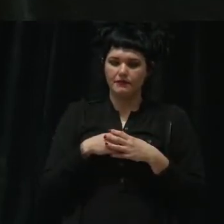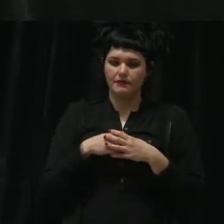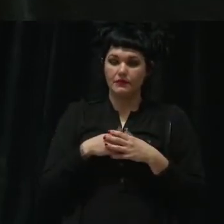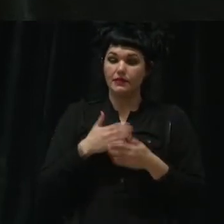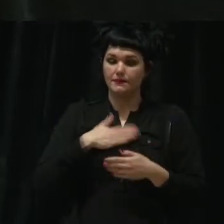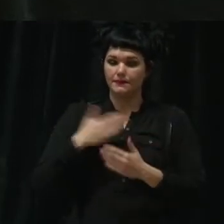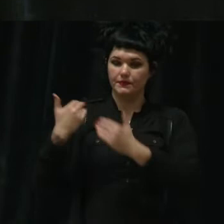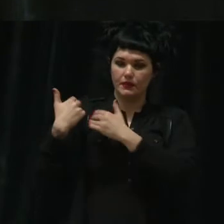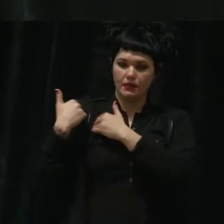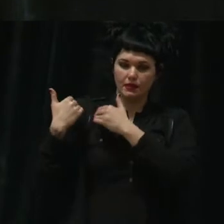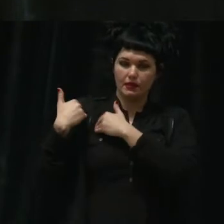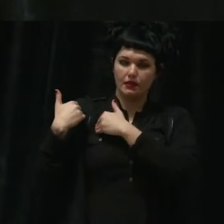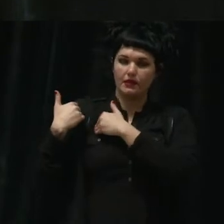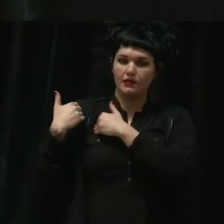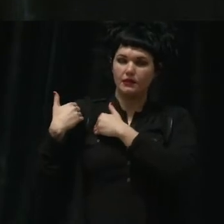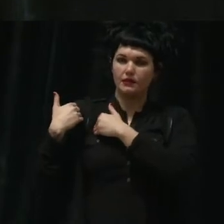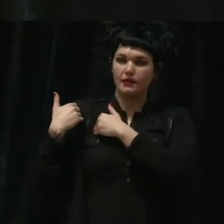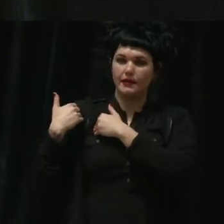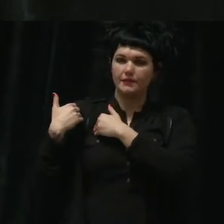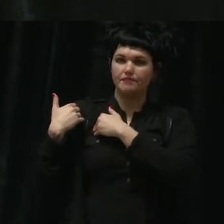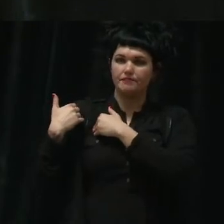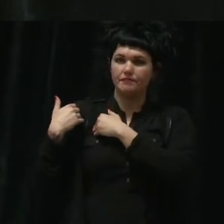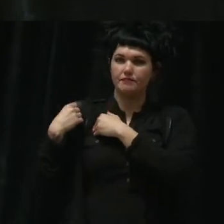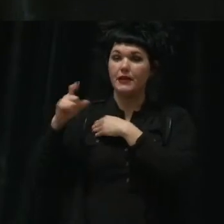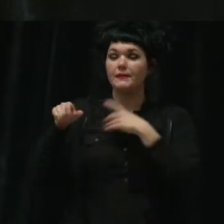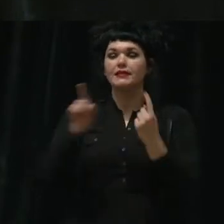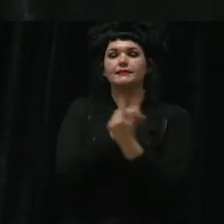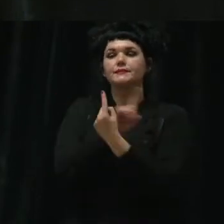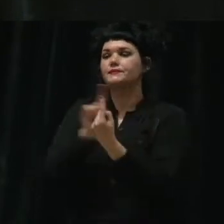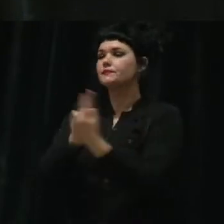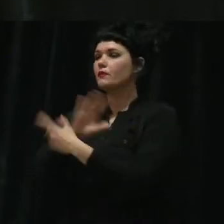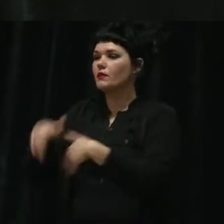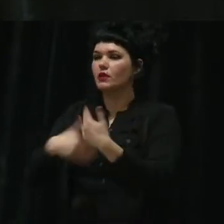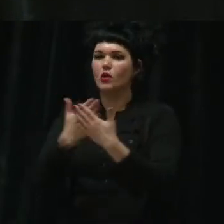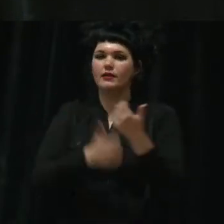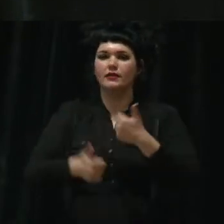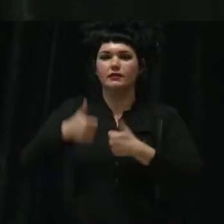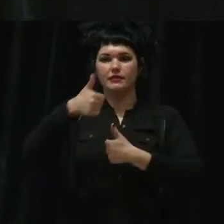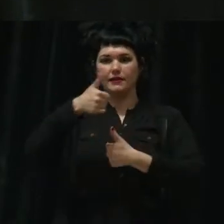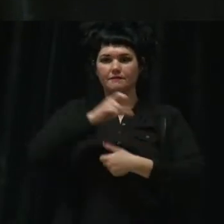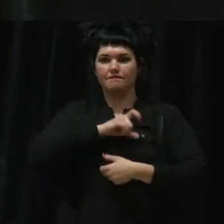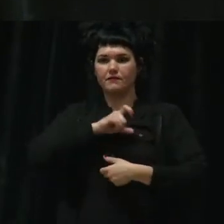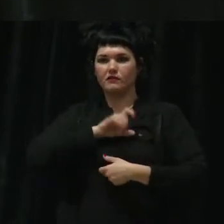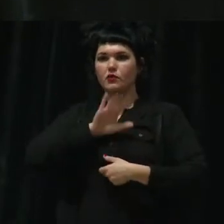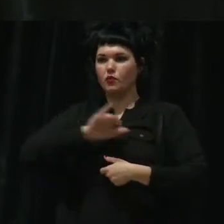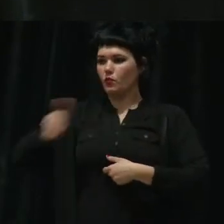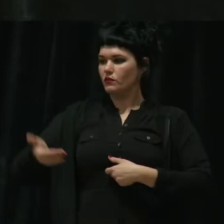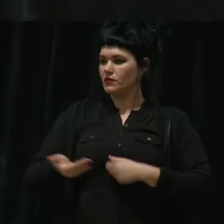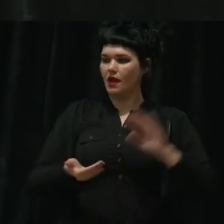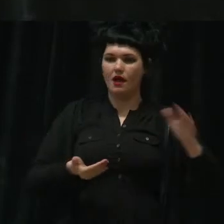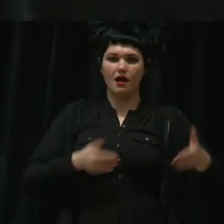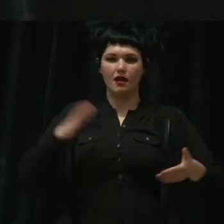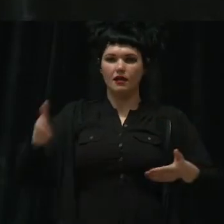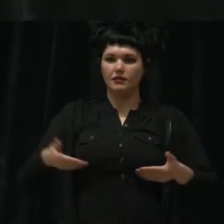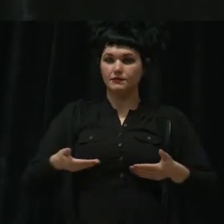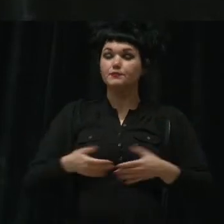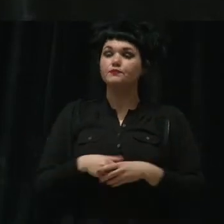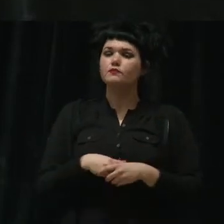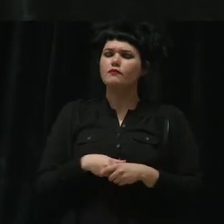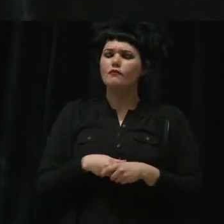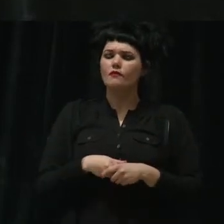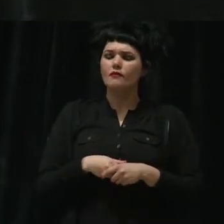responsibility of meeting all of the executive officer hires that have come in. And I would say, again,